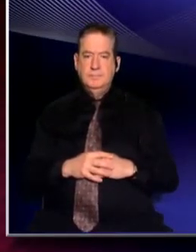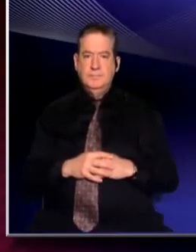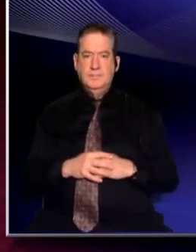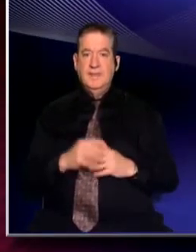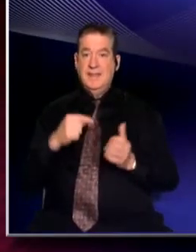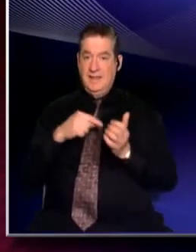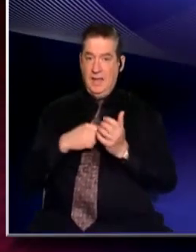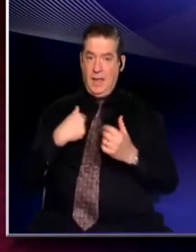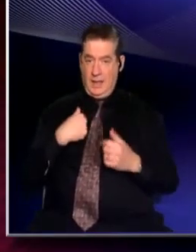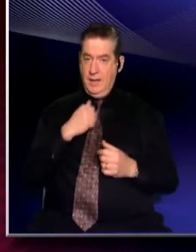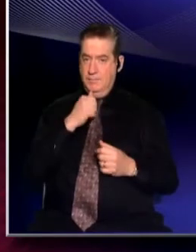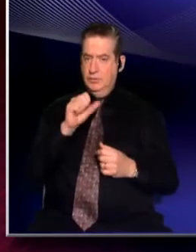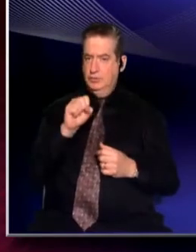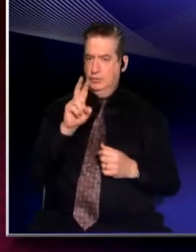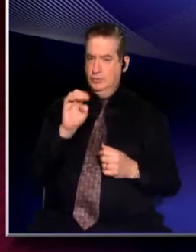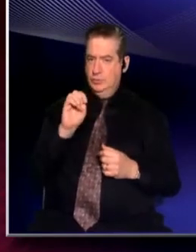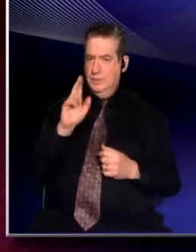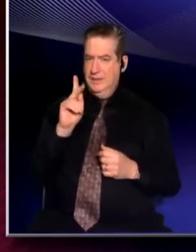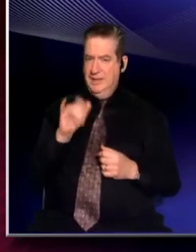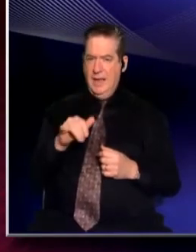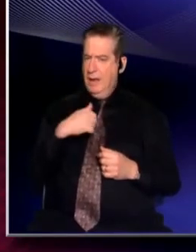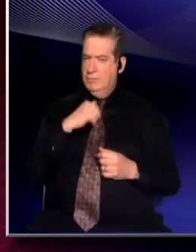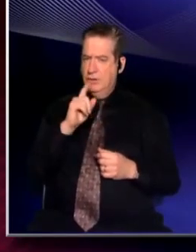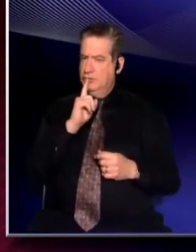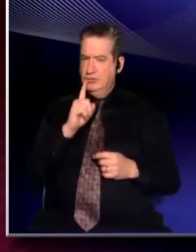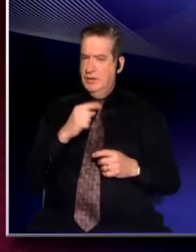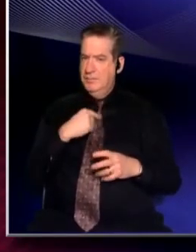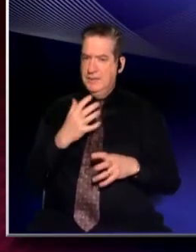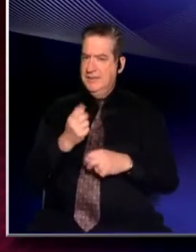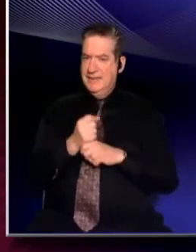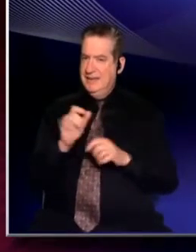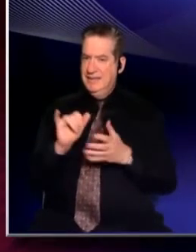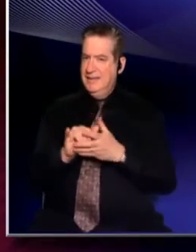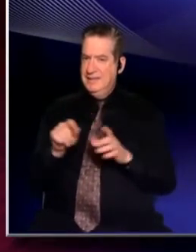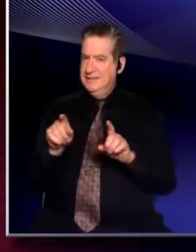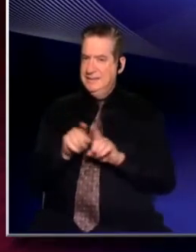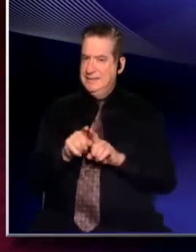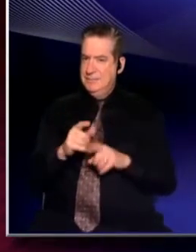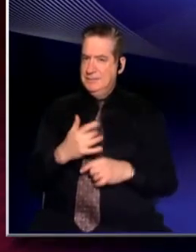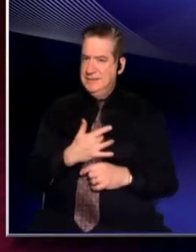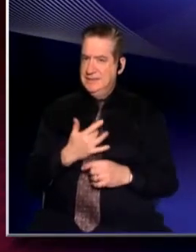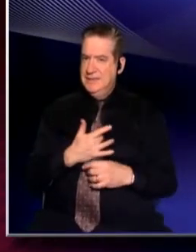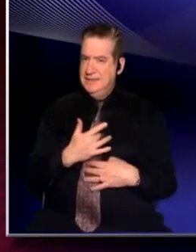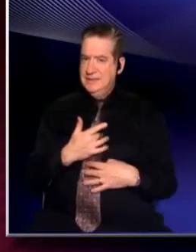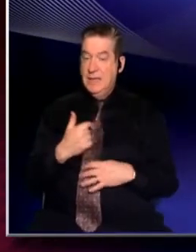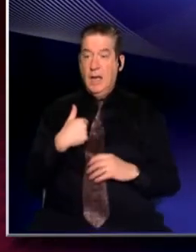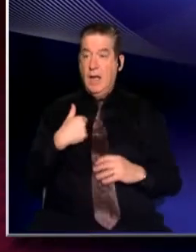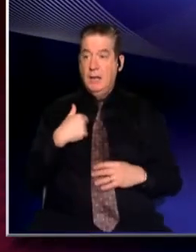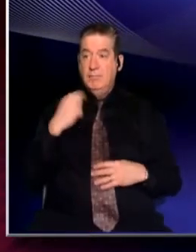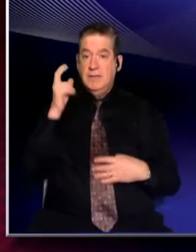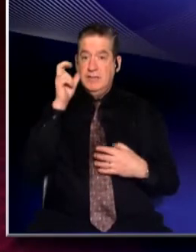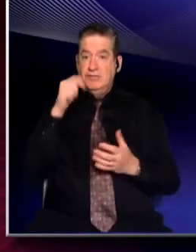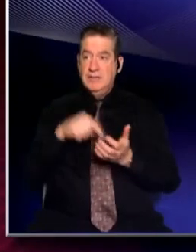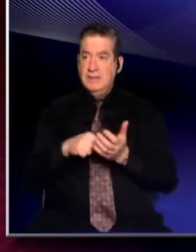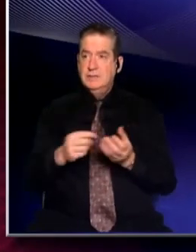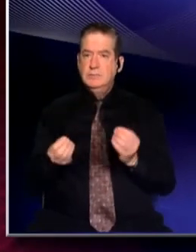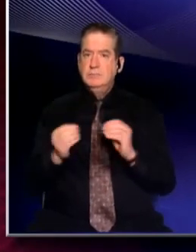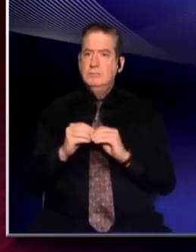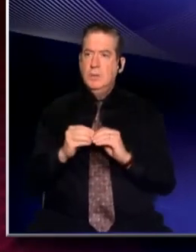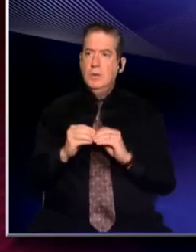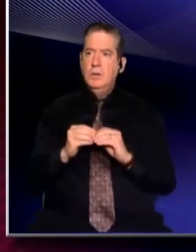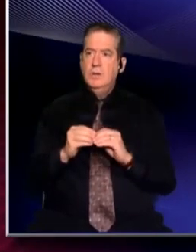This is Suke. I'm not sure that I'm getting that same sense. I'm hearing this as more